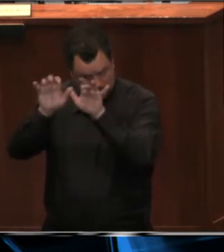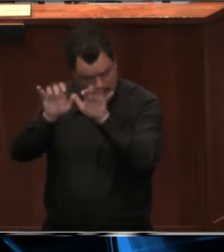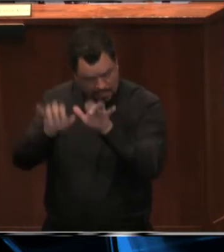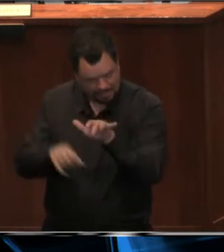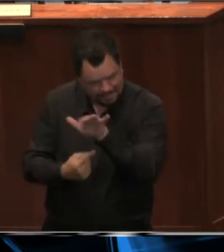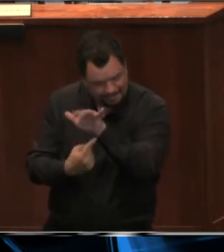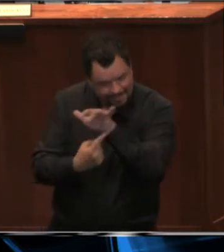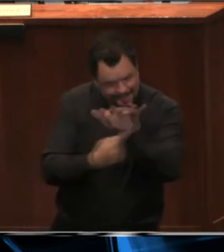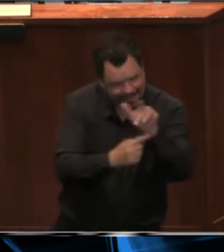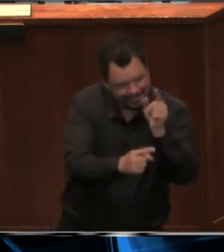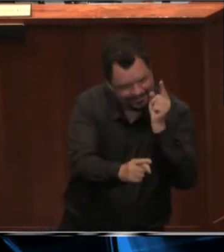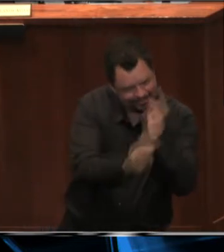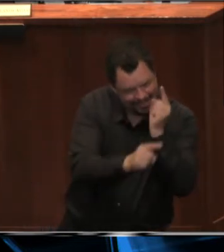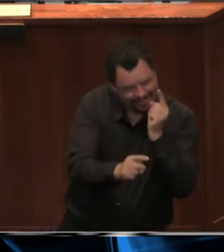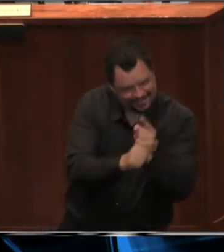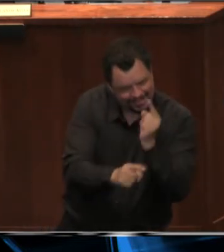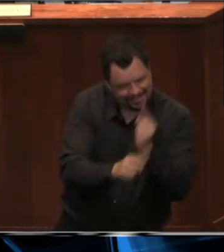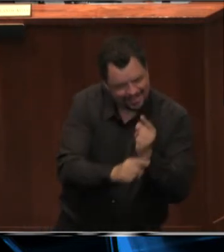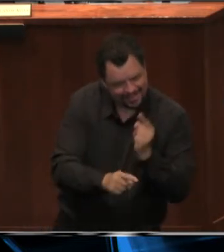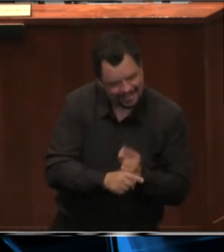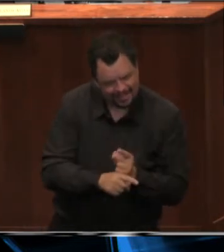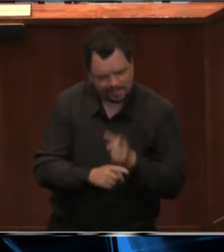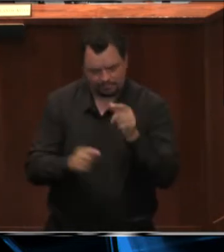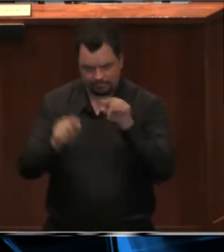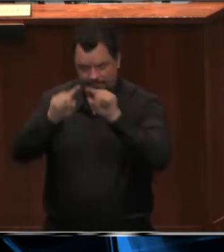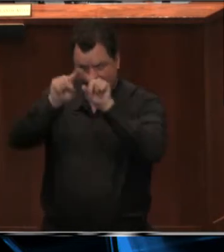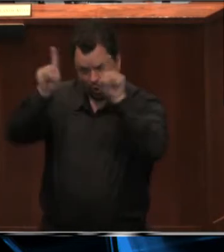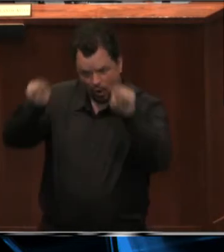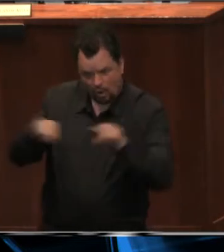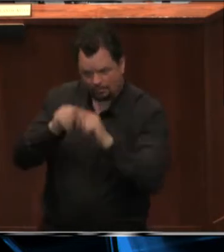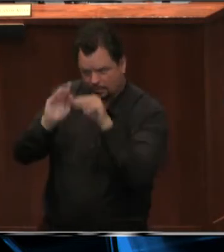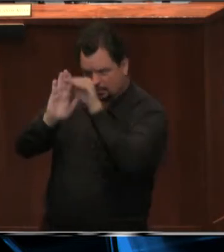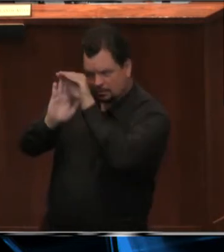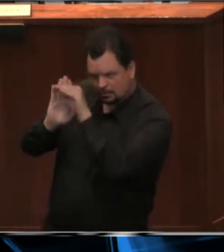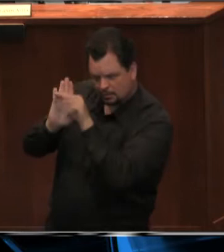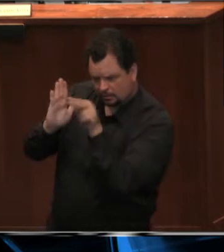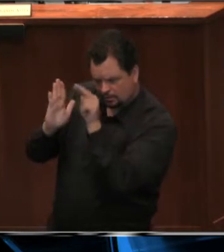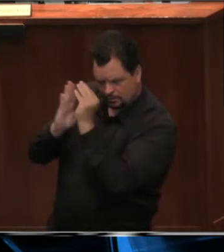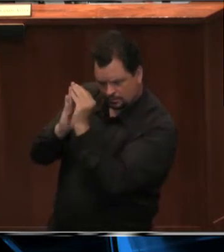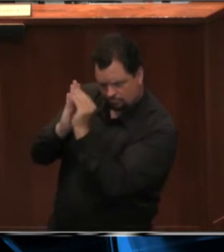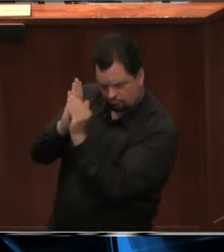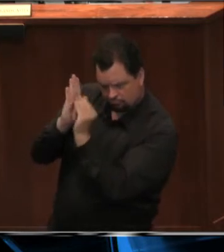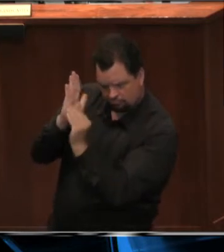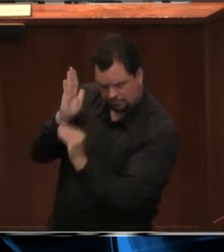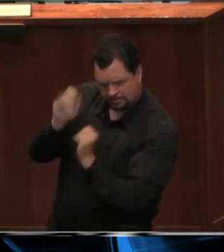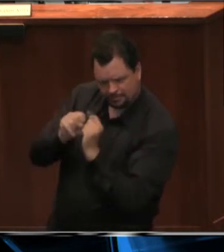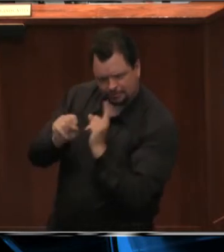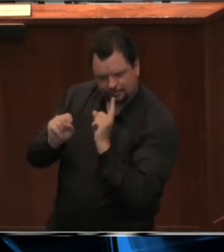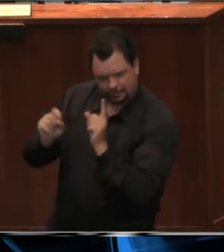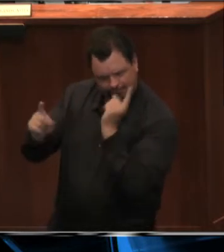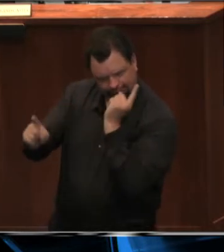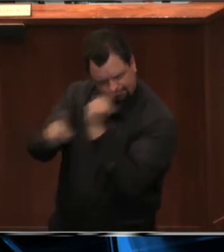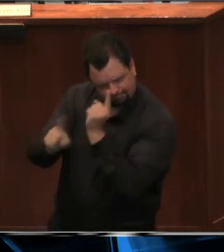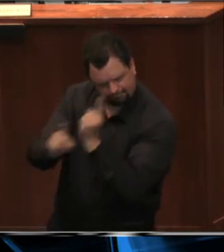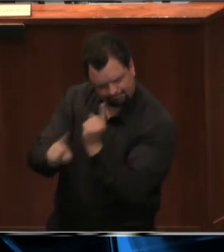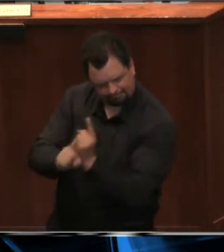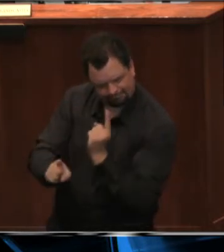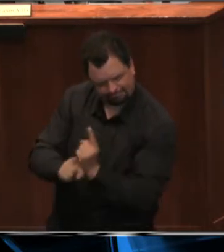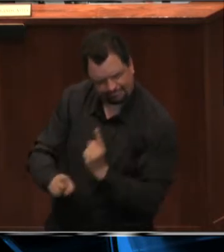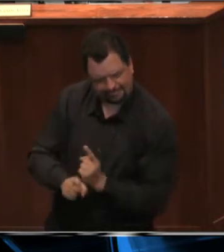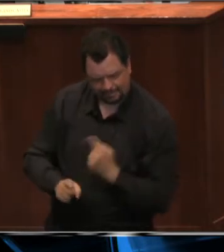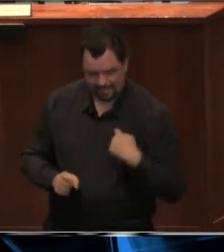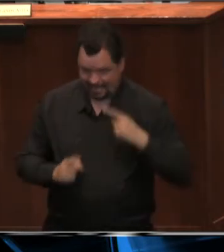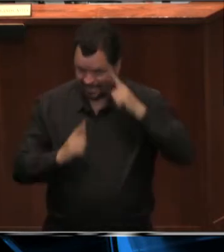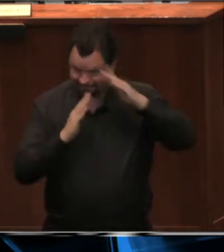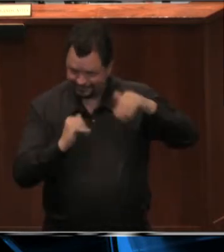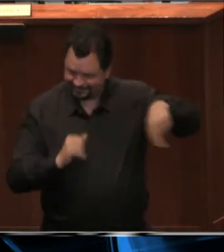correctly and in the proper format, but very nicely written. So I would expect nothing less from educators. So thank you on